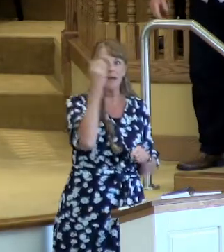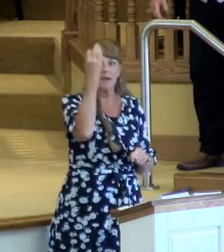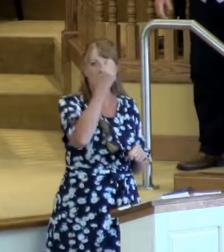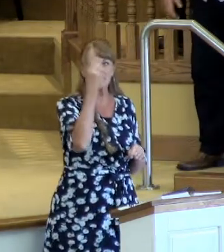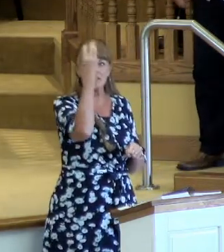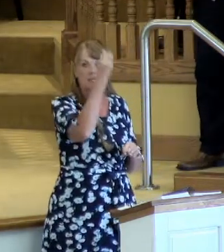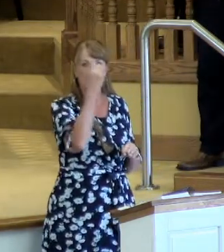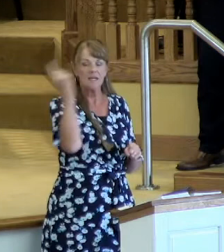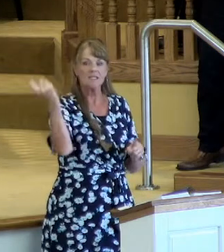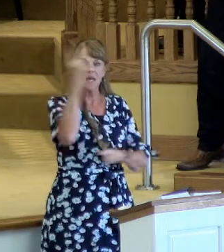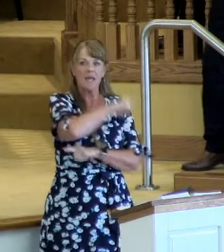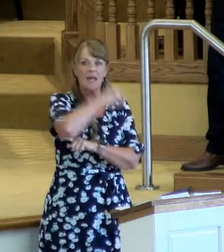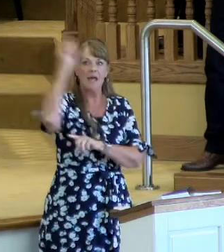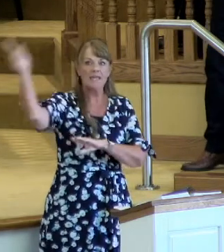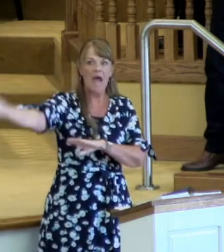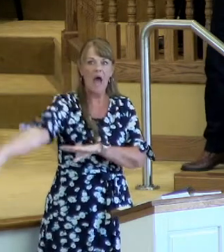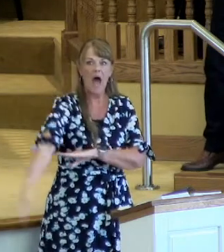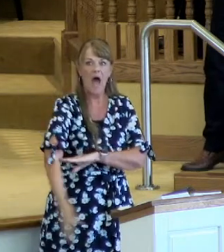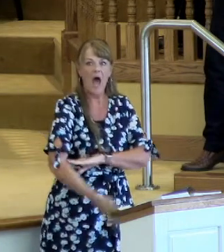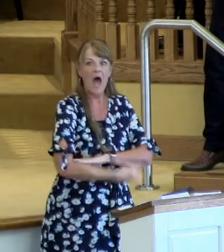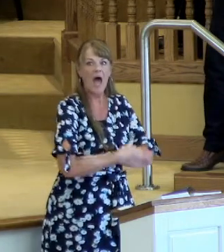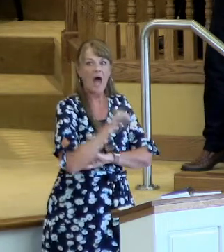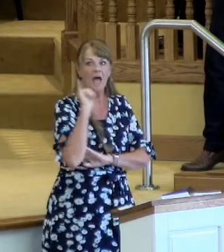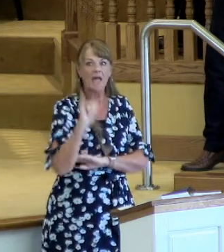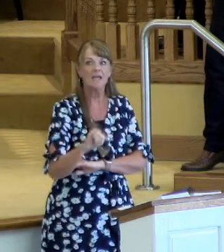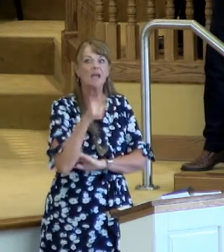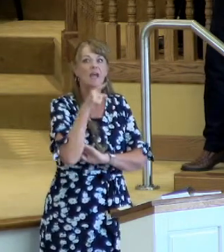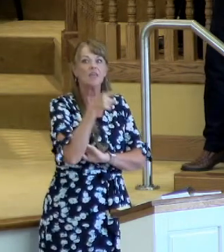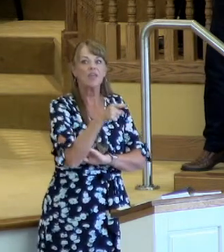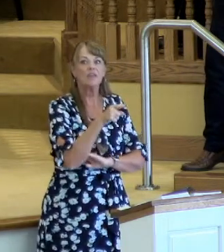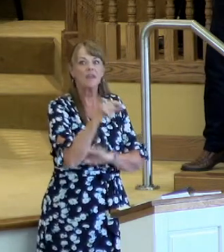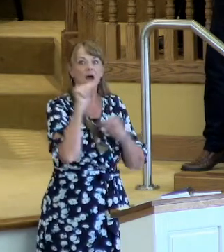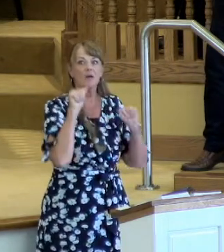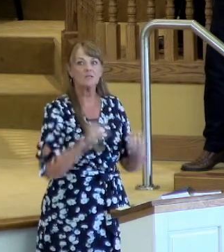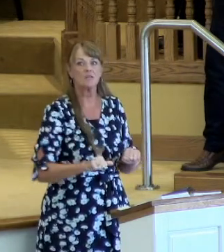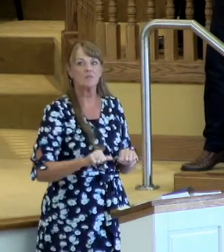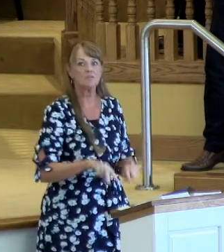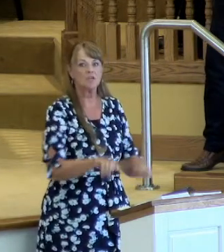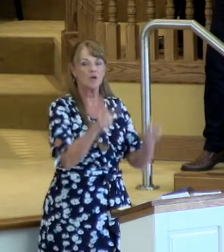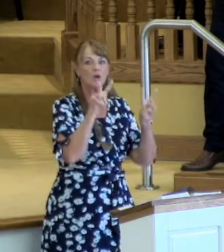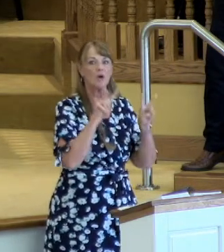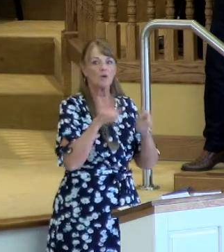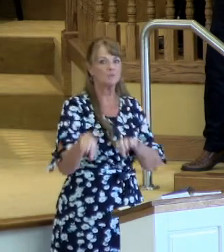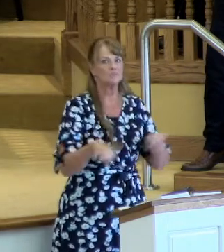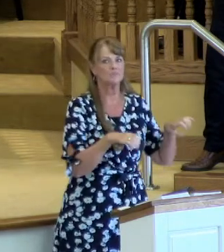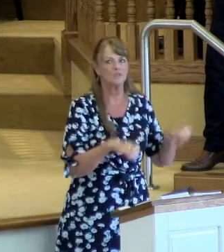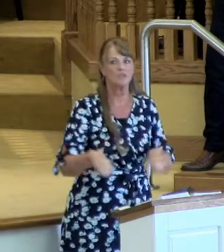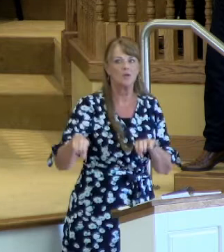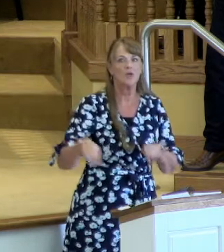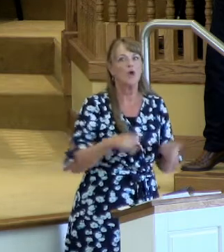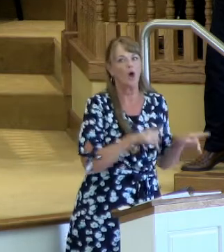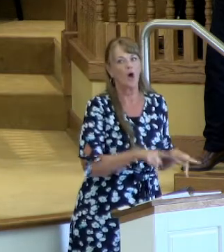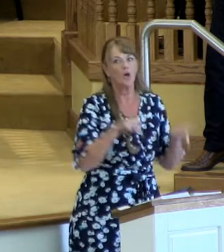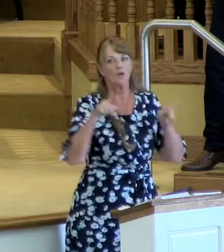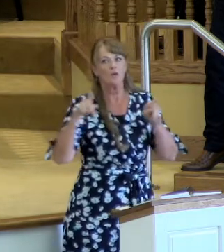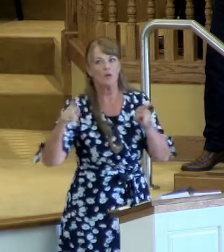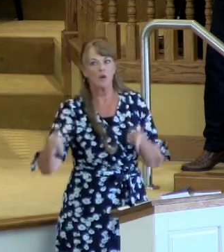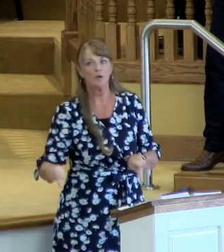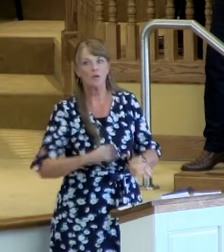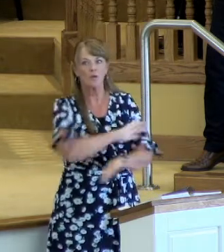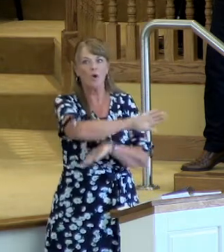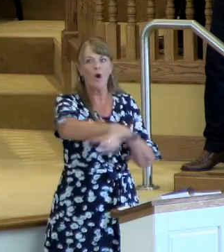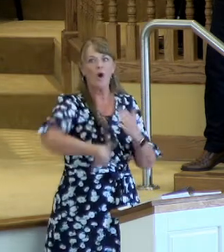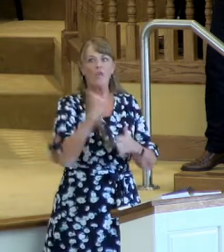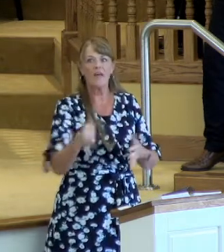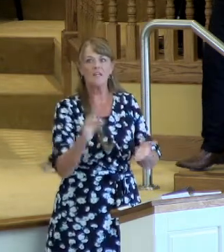meditate therein day and night, that thou mayest observe to do